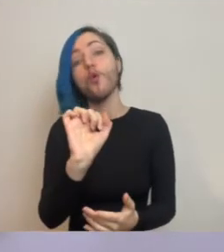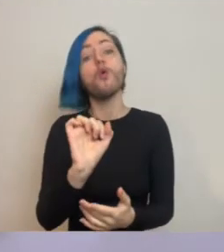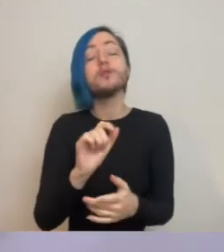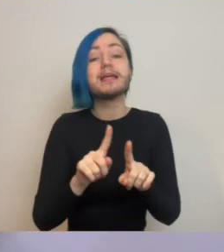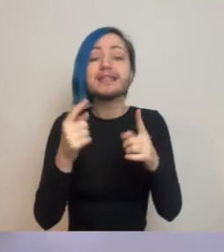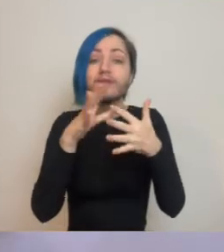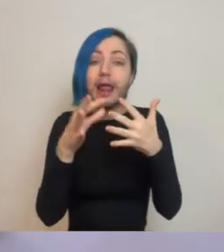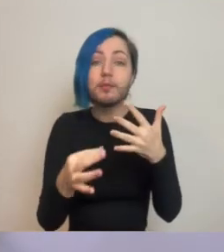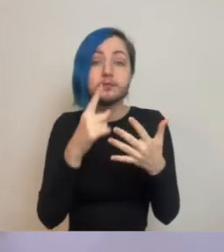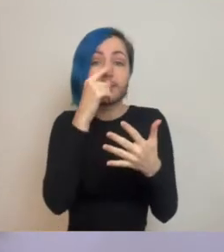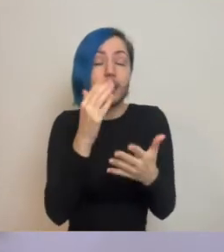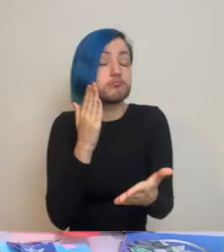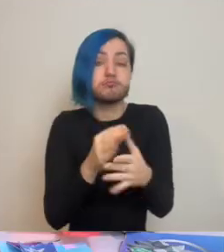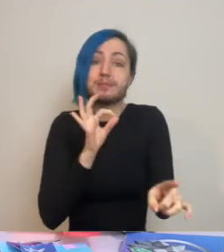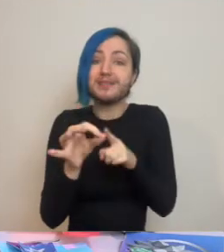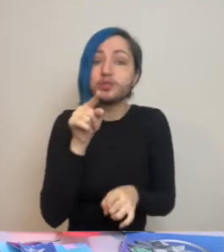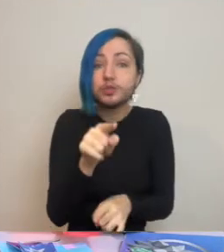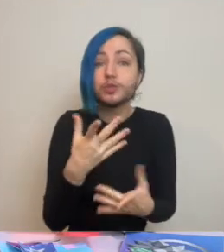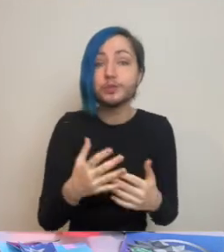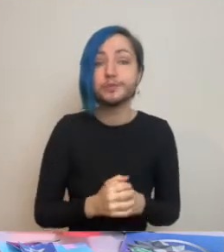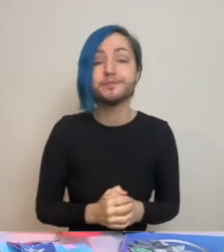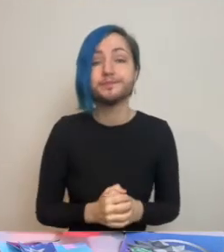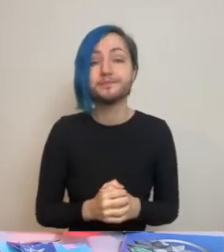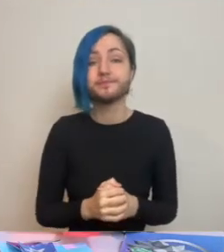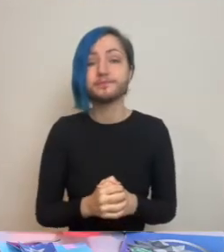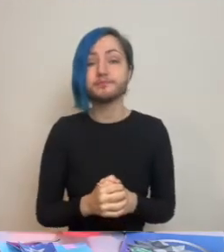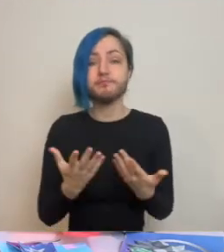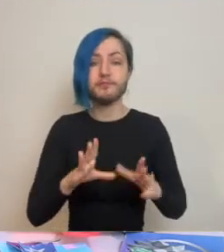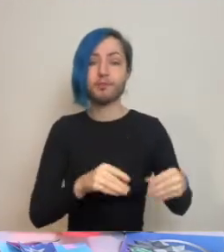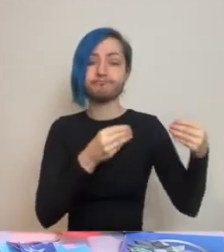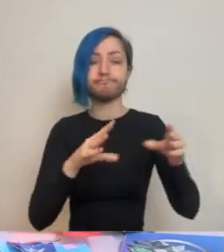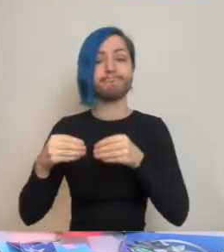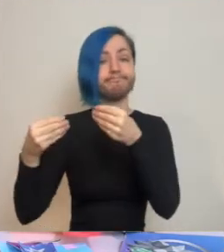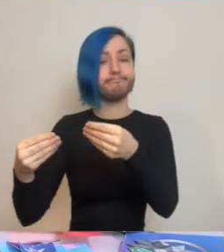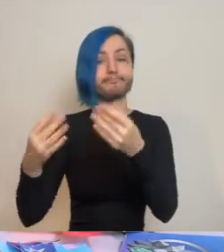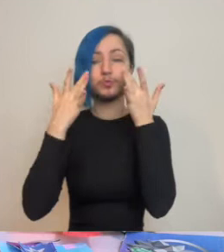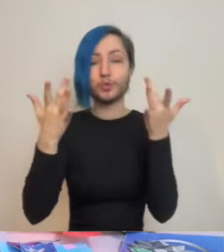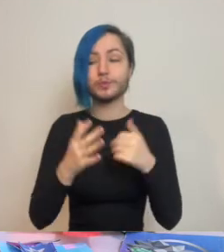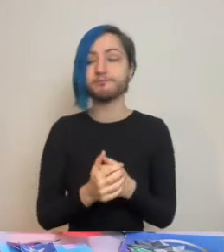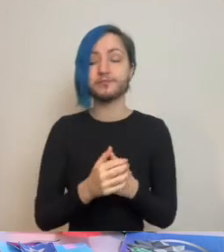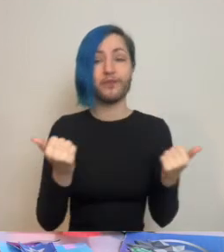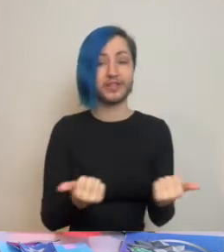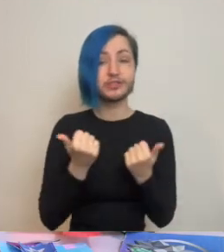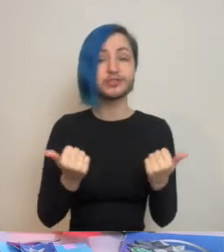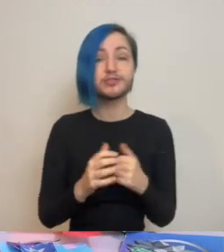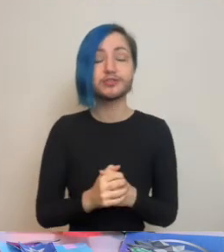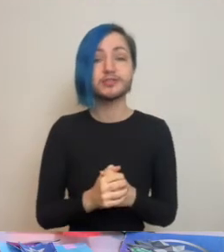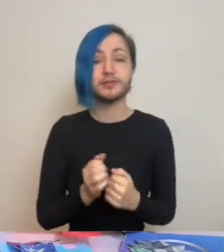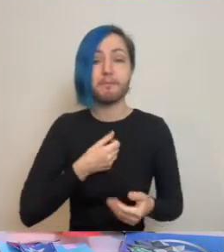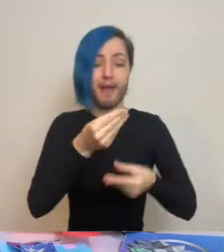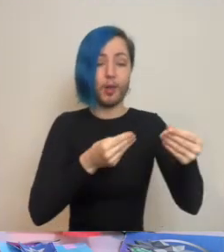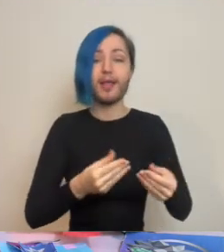different elements could be quite specific to you. Okay, so I'm just going to hold these up to the camera. So these both finished. These are my collages from